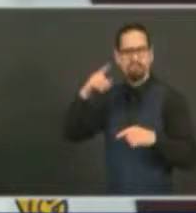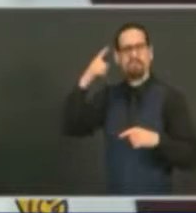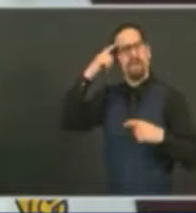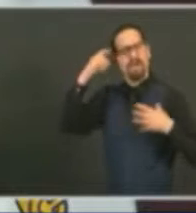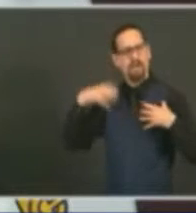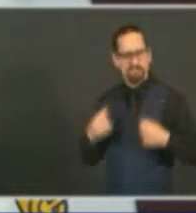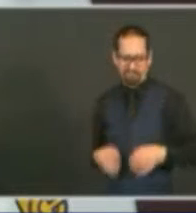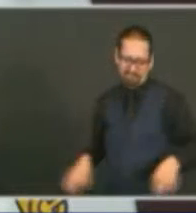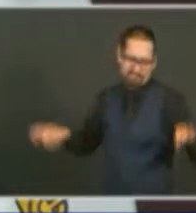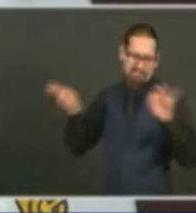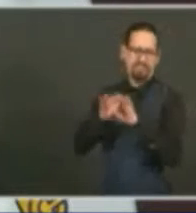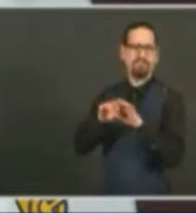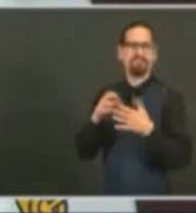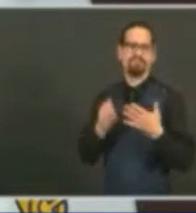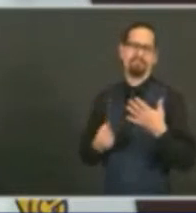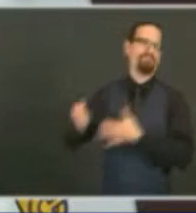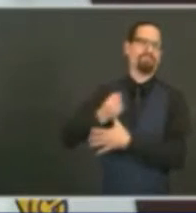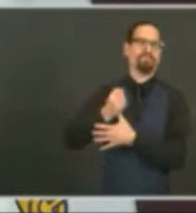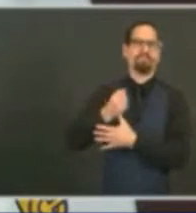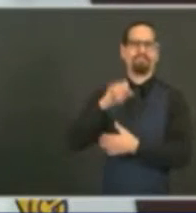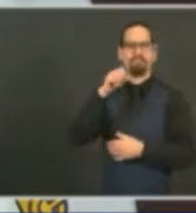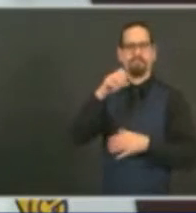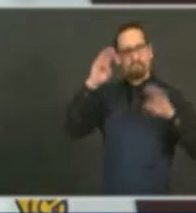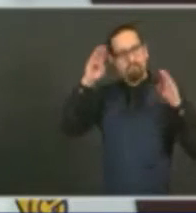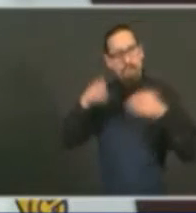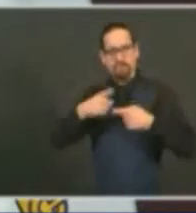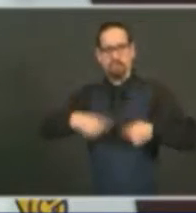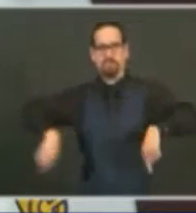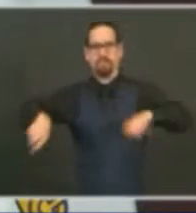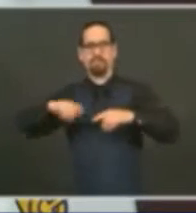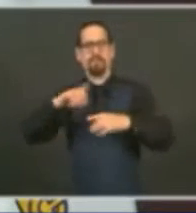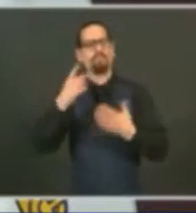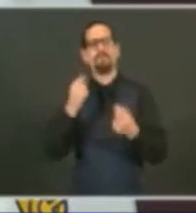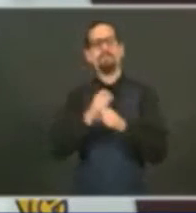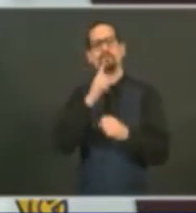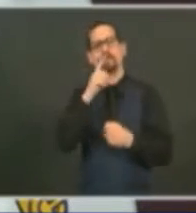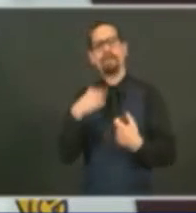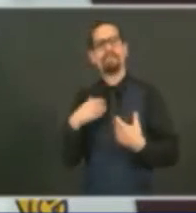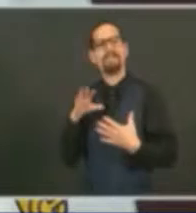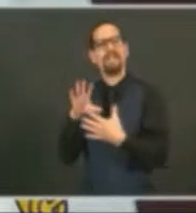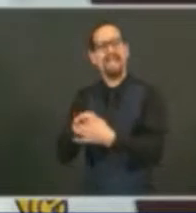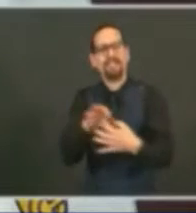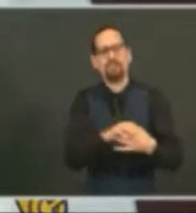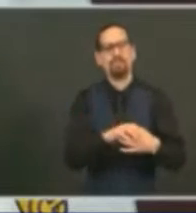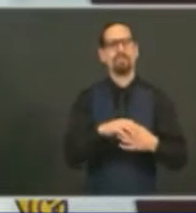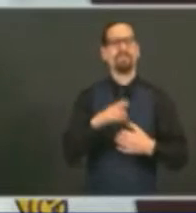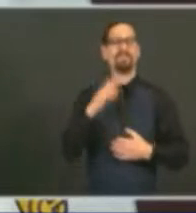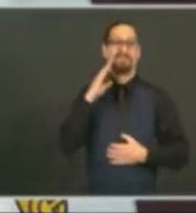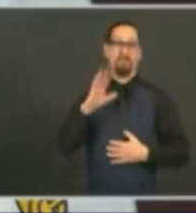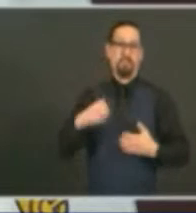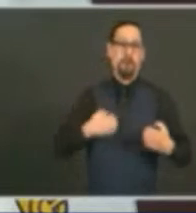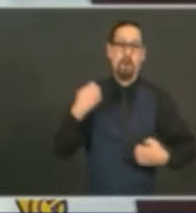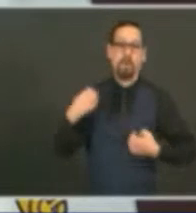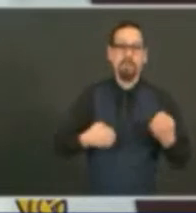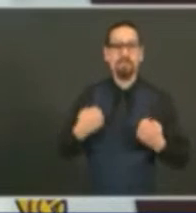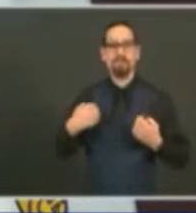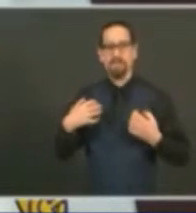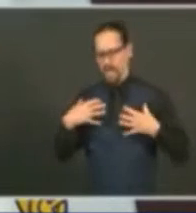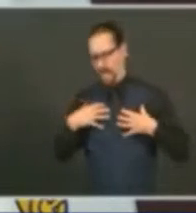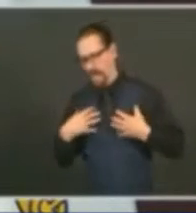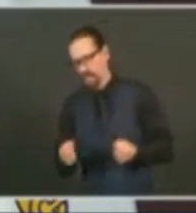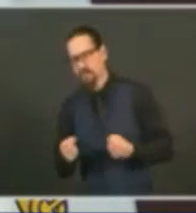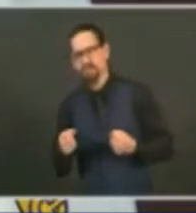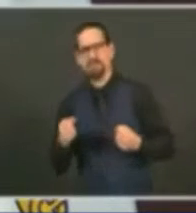know, the focus on connectedness that is so critical from an emotional wellness standpoint has been challenged when you